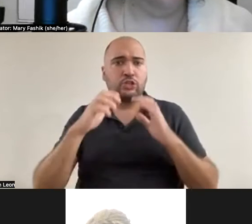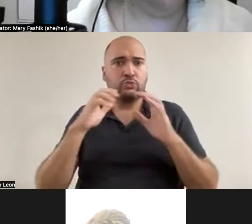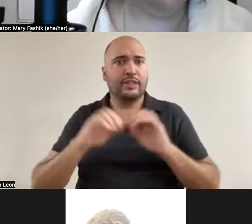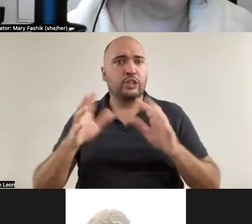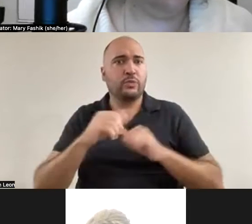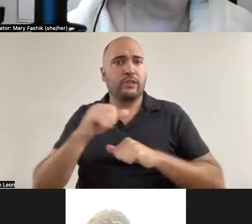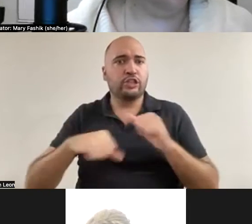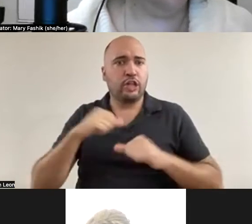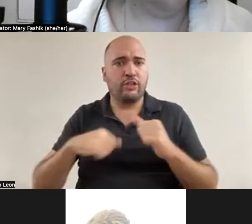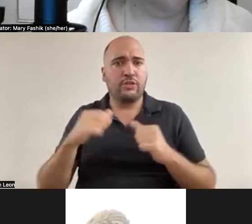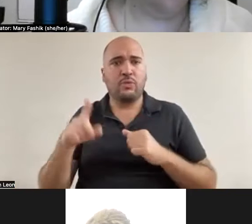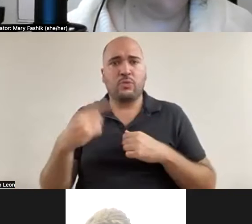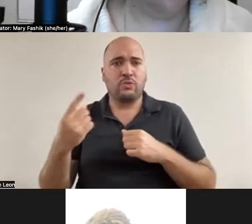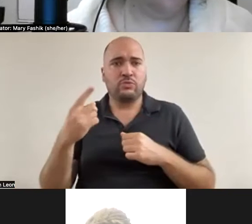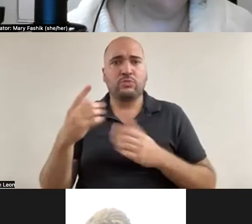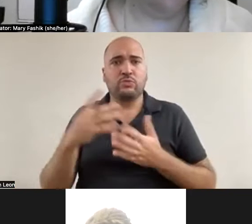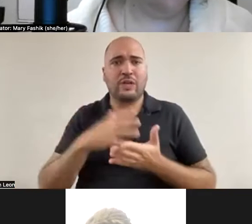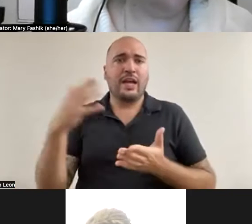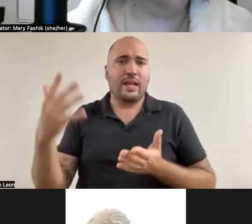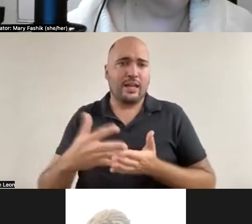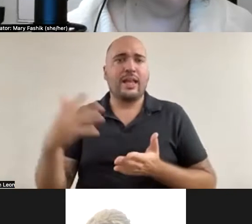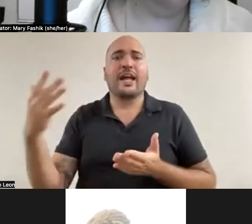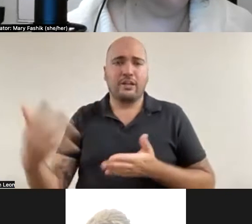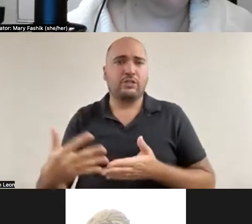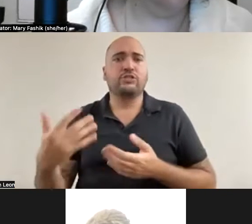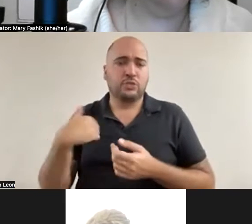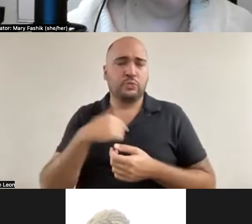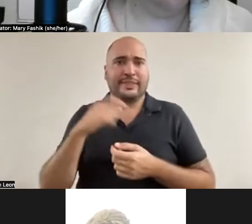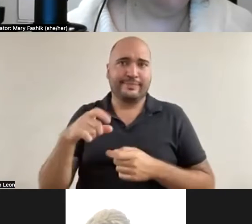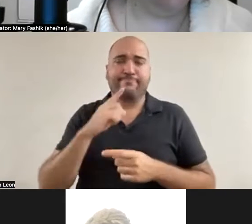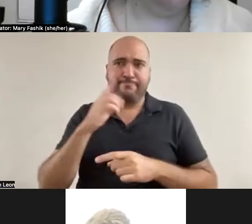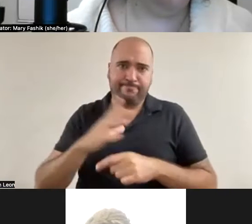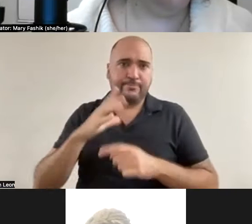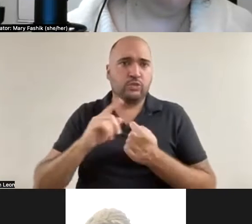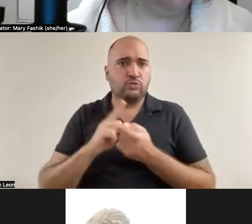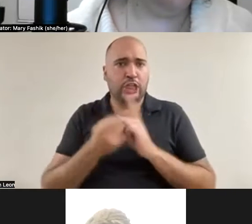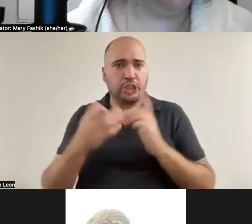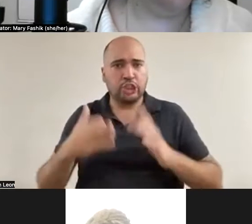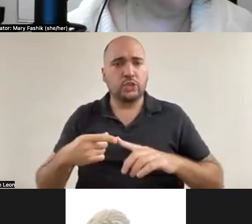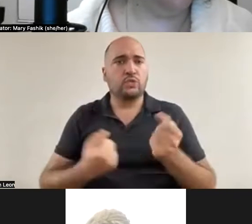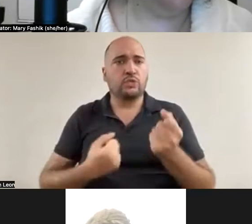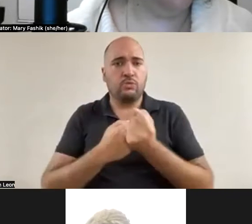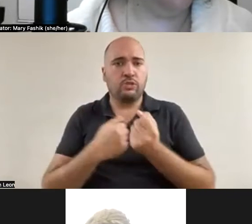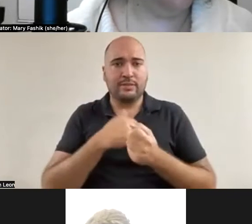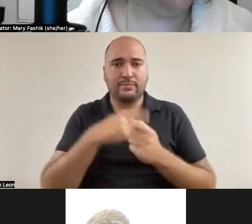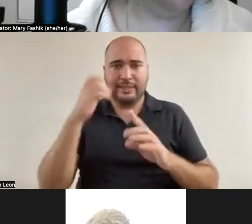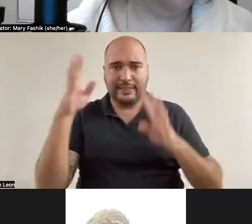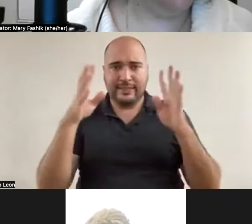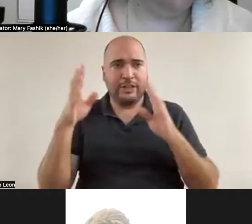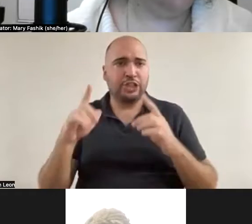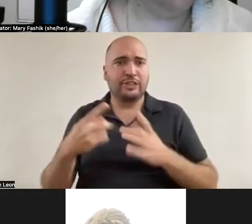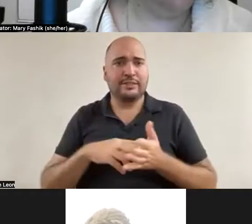with each other. Only very rarely do we need a translator to support us, because innovation has just meant